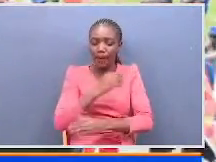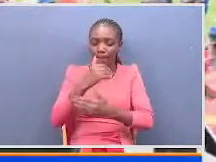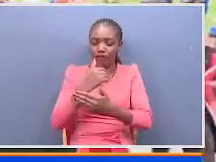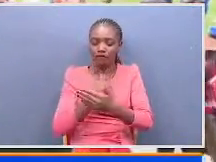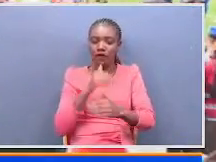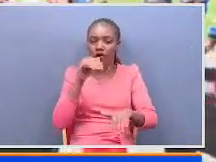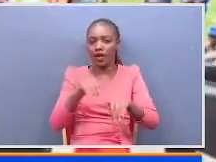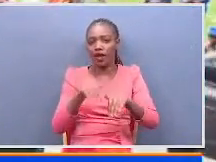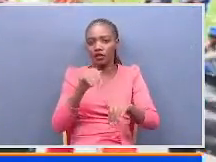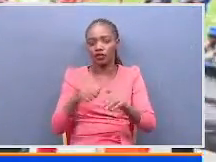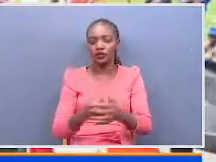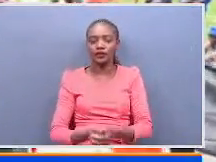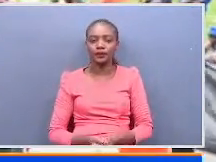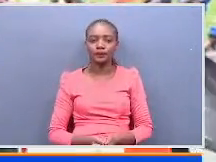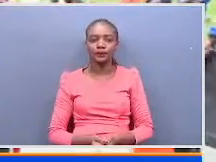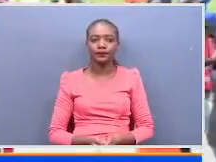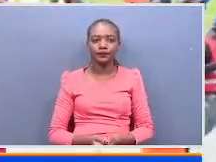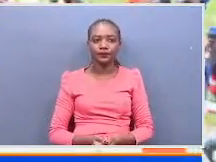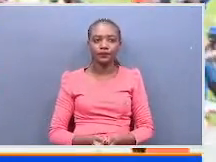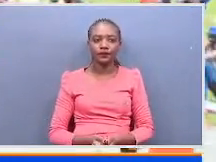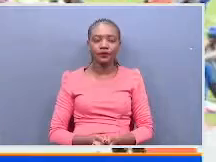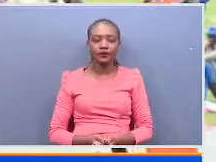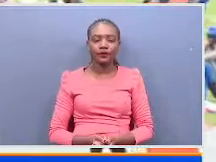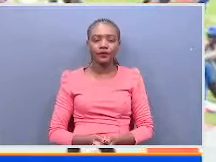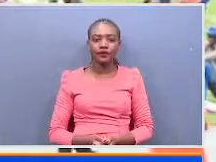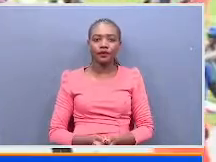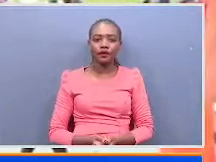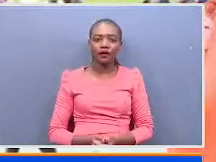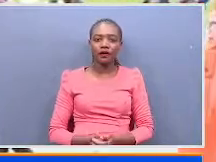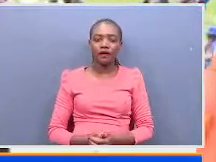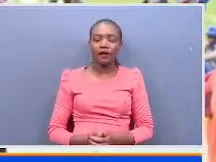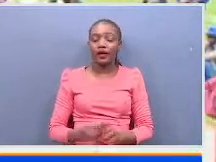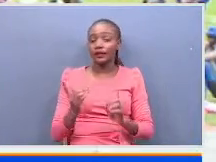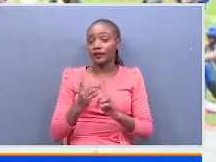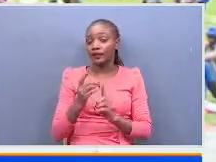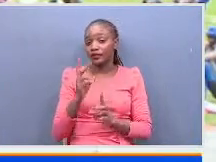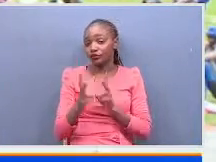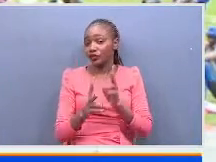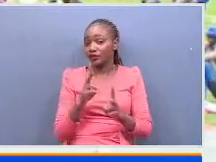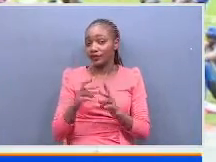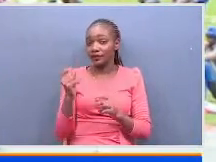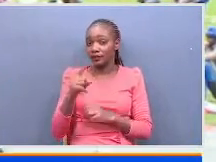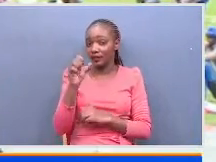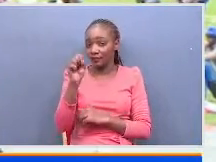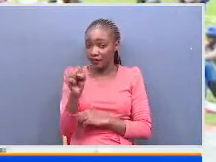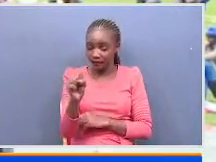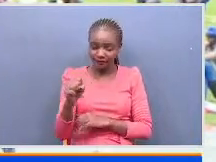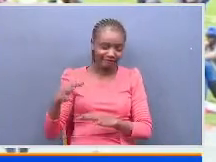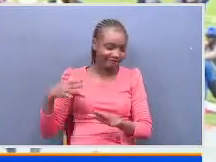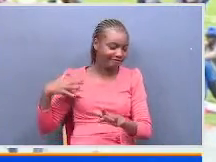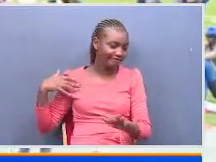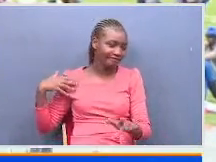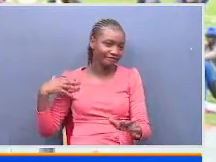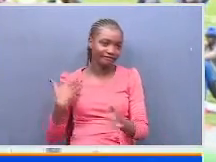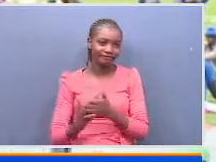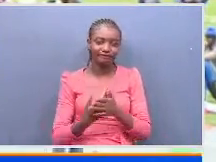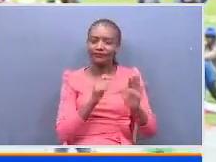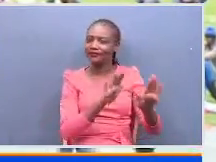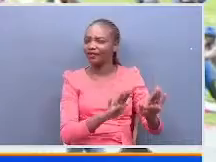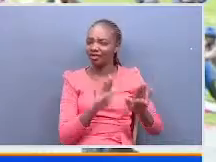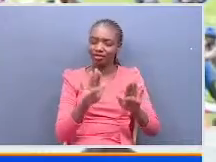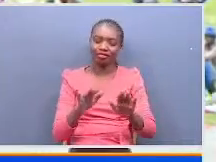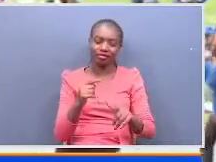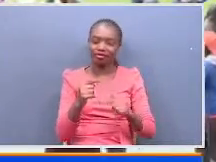a long journey of more than 3 months since May 22nd this year, and Odinga will be hoping to be supported by more